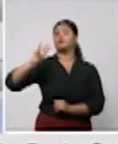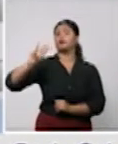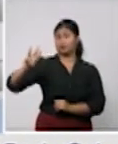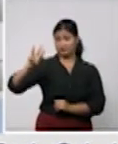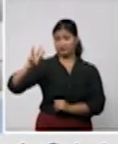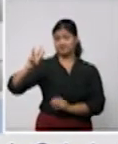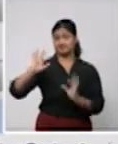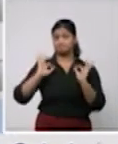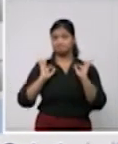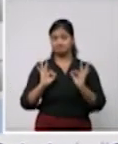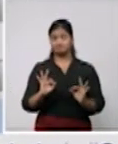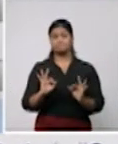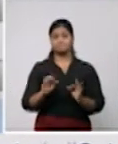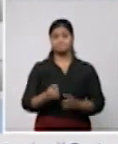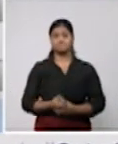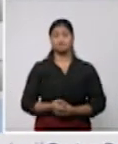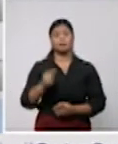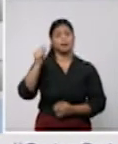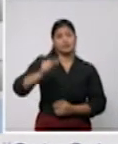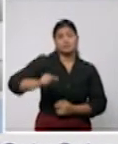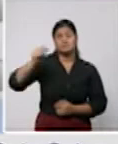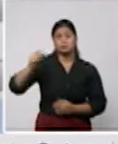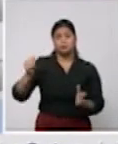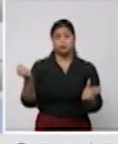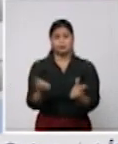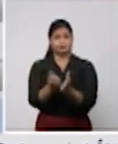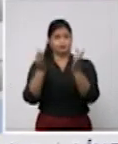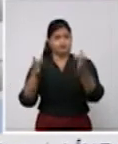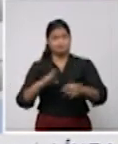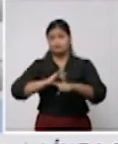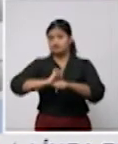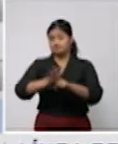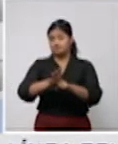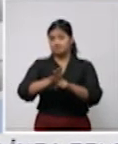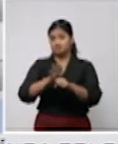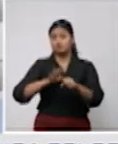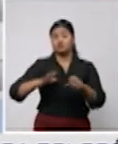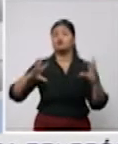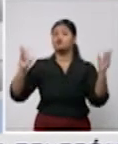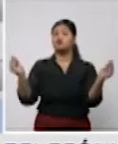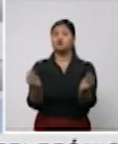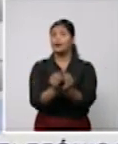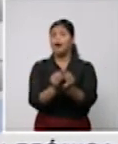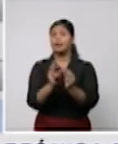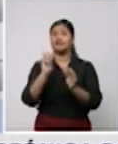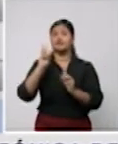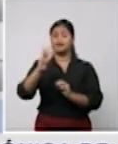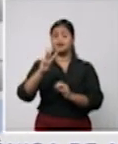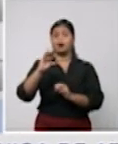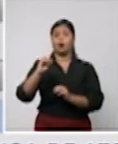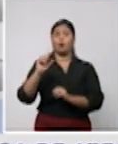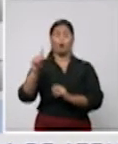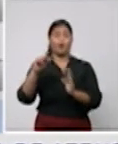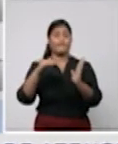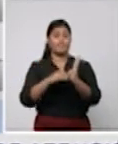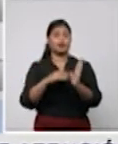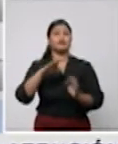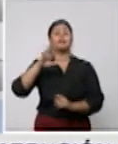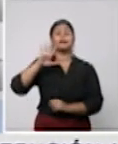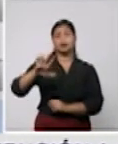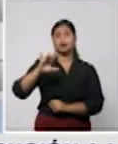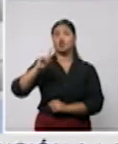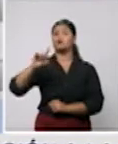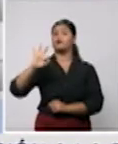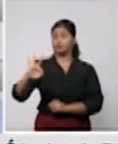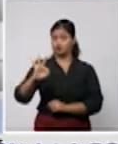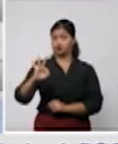and COVID-19. This brings the total number of samples processed in the entire